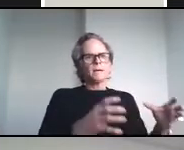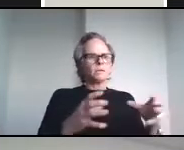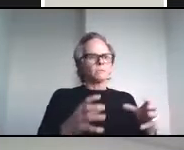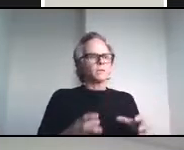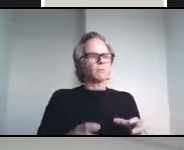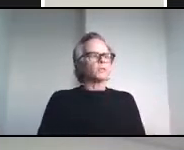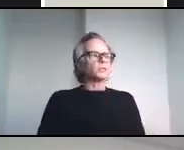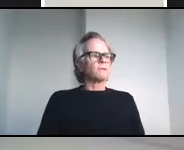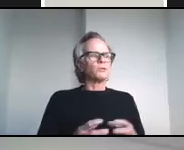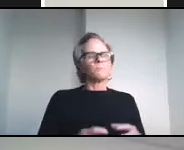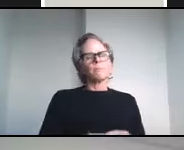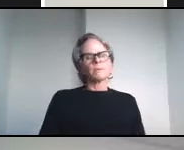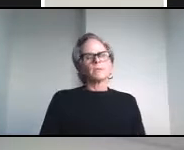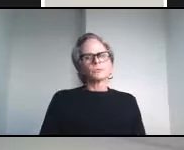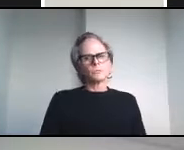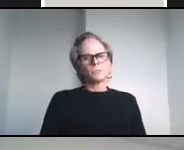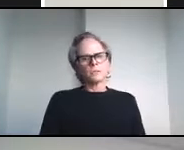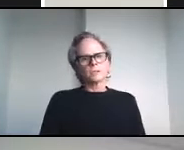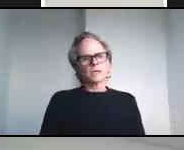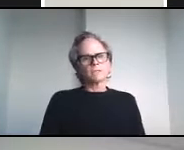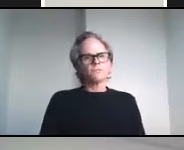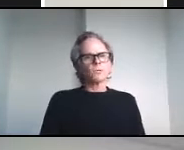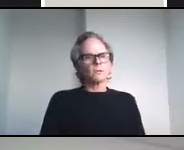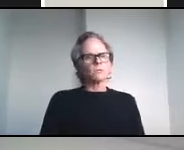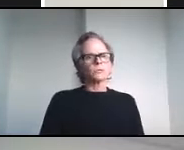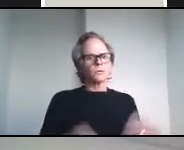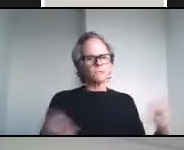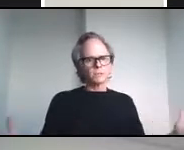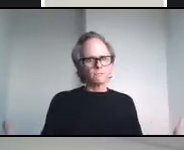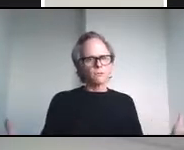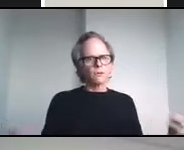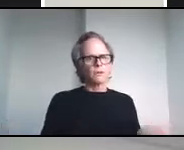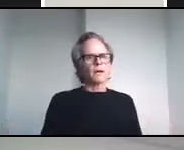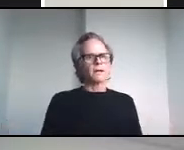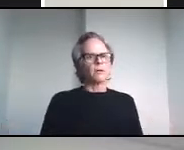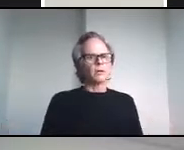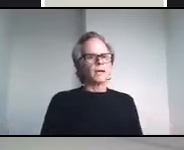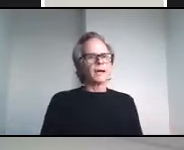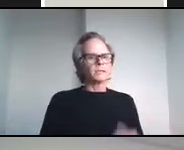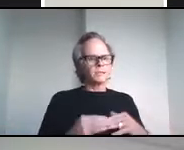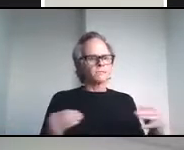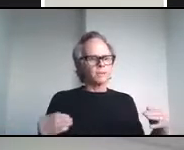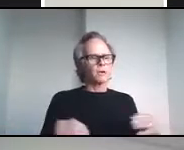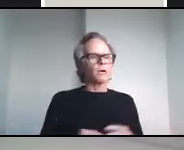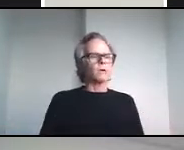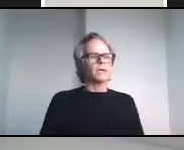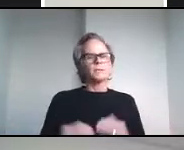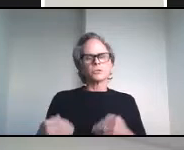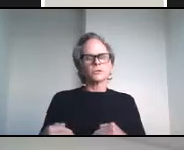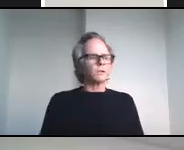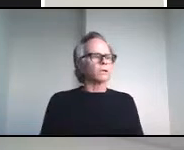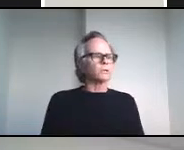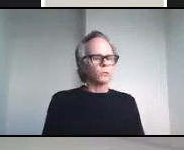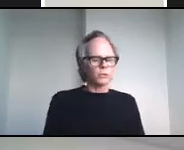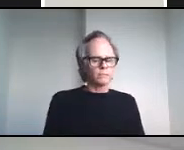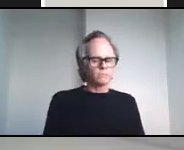space, the provision of new public restrooms on the second floor that will serve the second floor of the library, access from that hallway, and